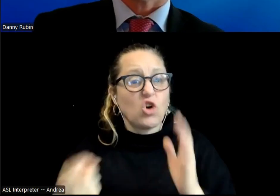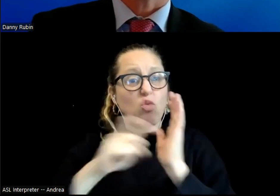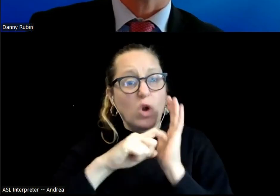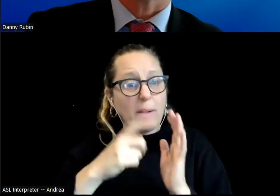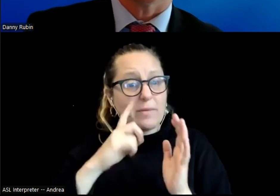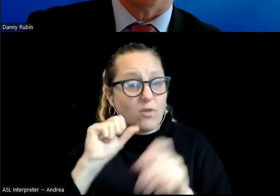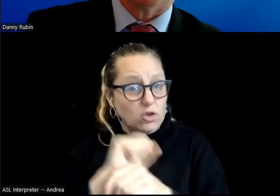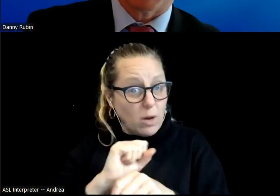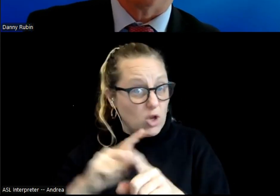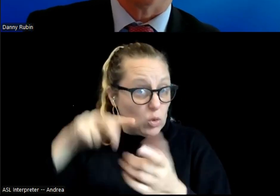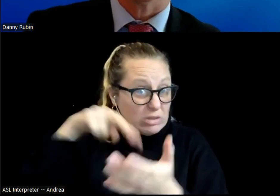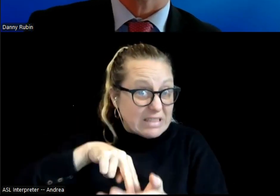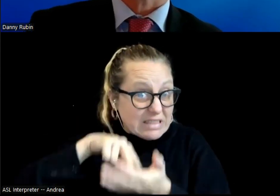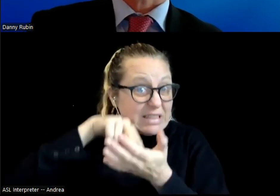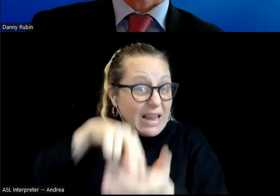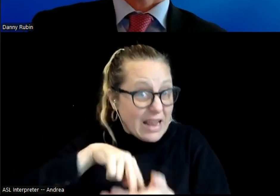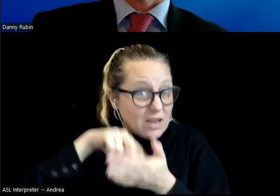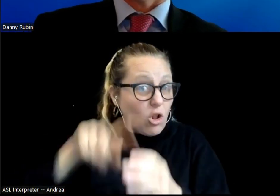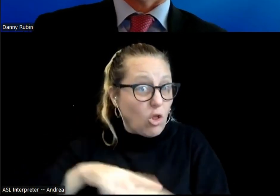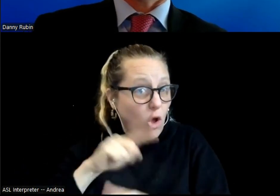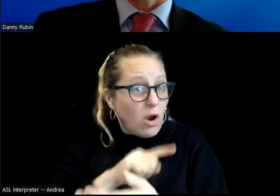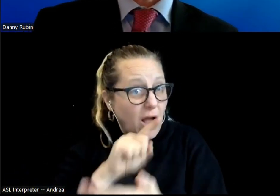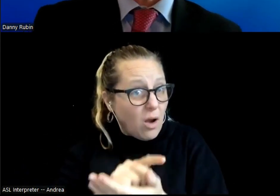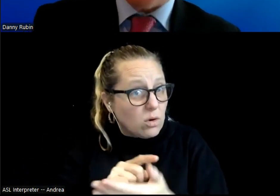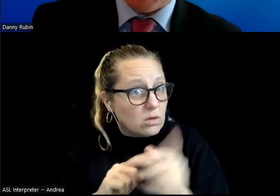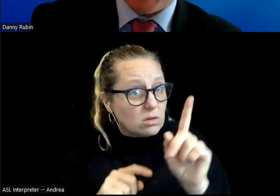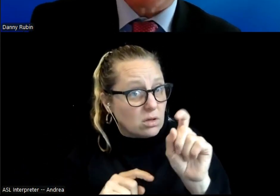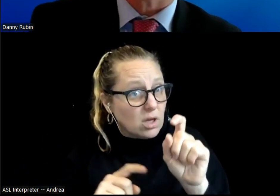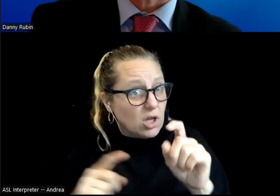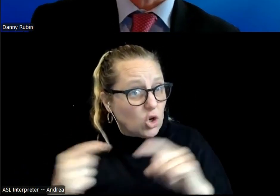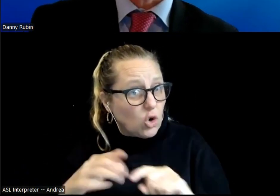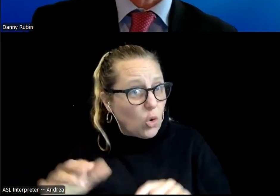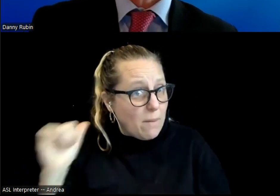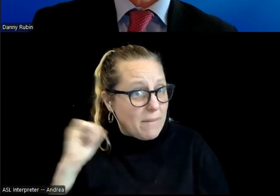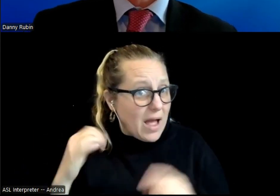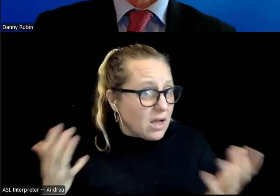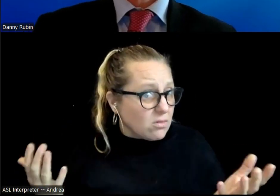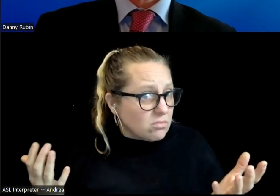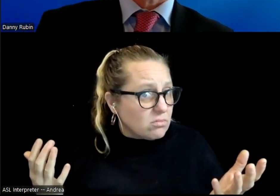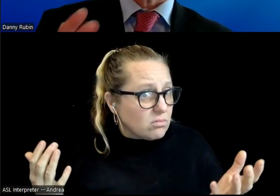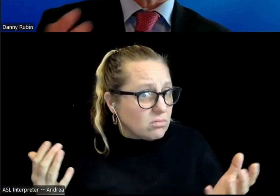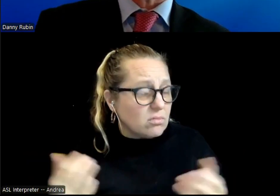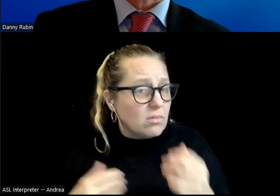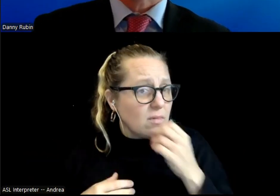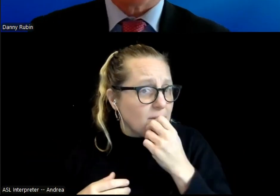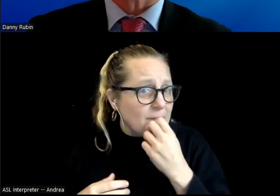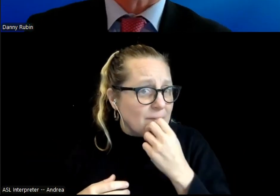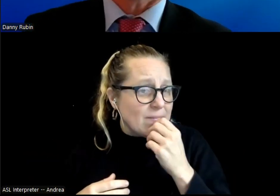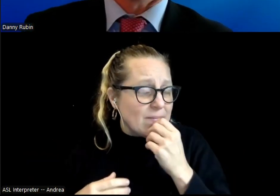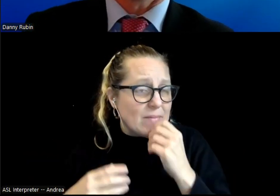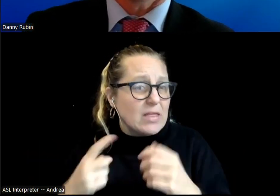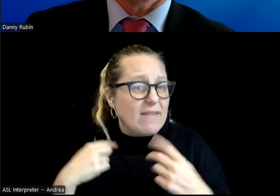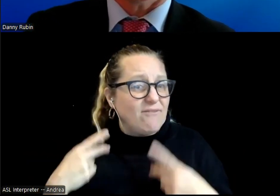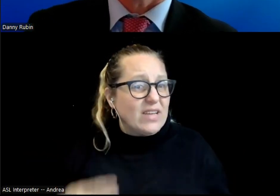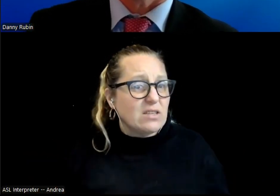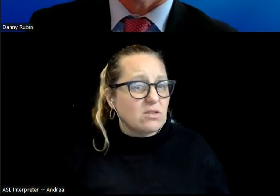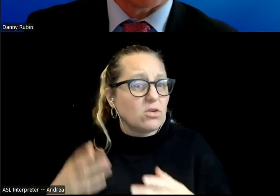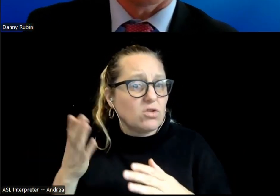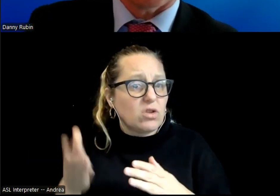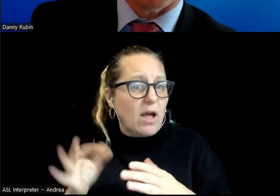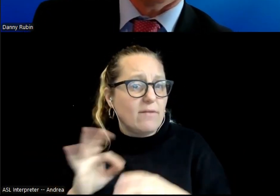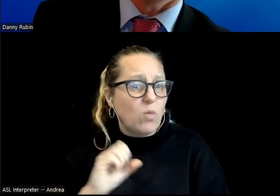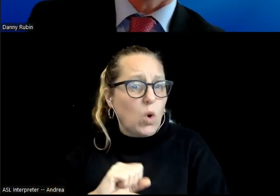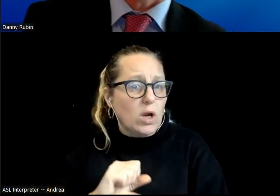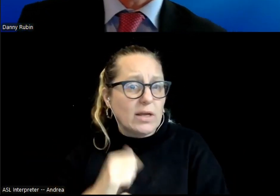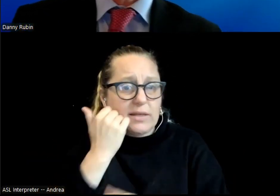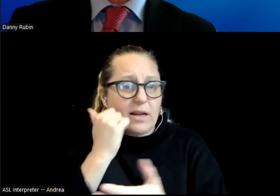Are you standing for long hours? Does it hurt your back? What is like the physical side of working as a